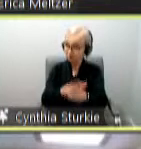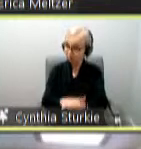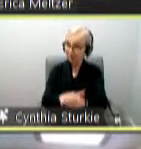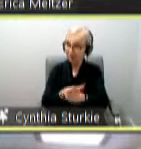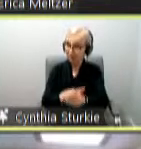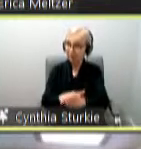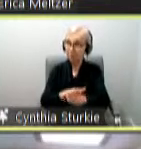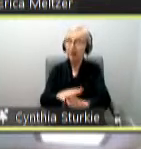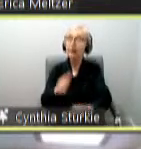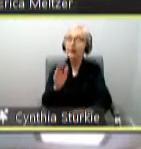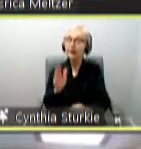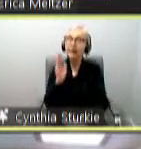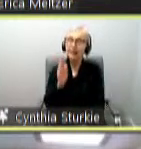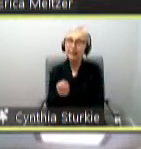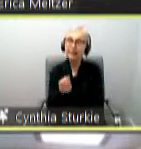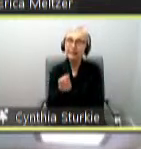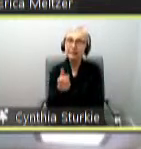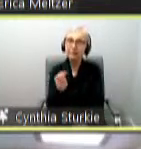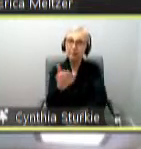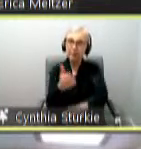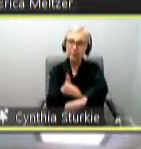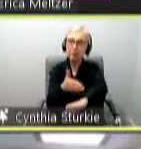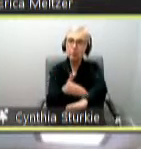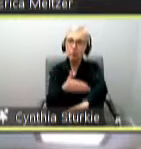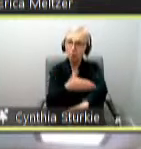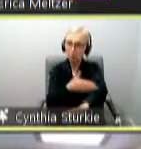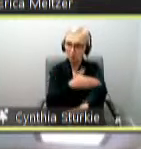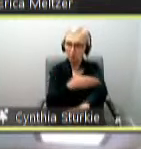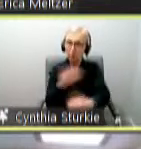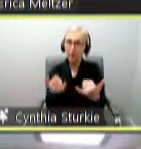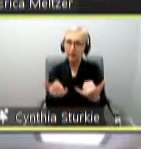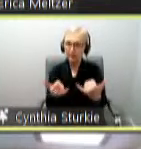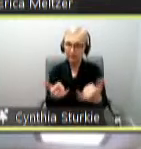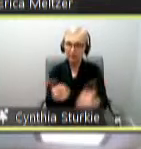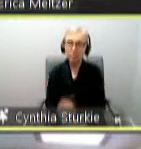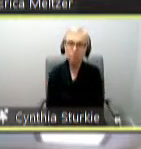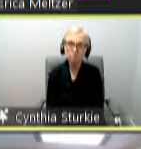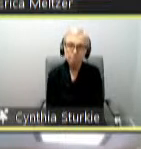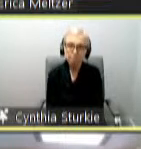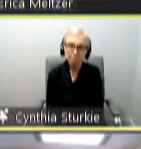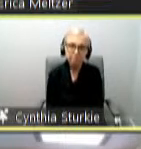the total number of hospital beds available in Colorado at this time. Next slide.